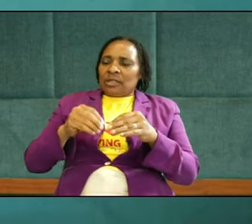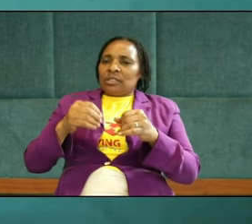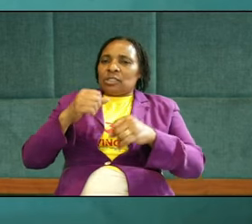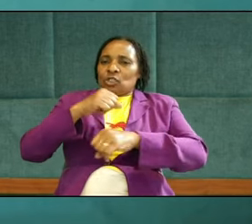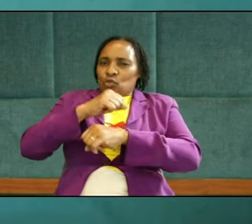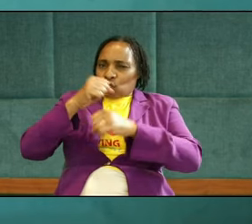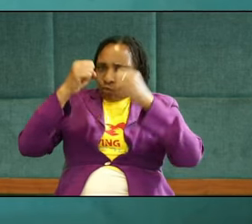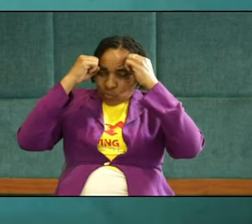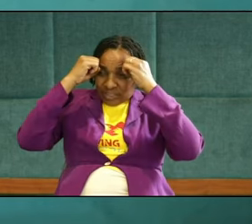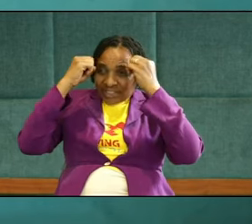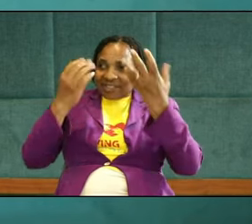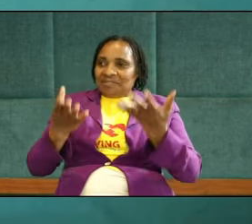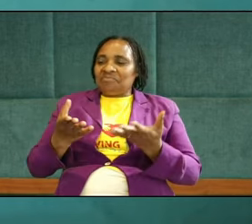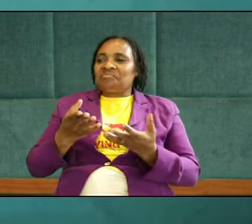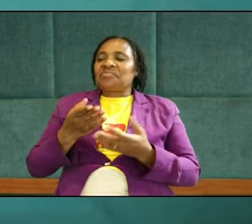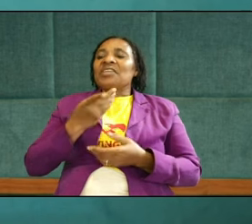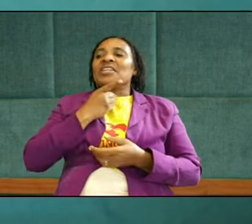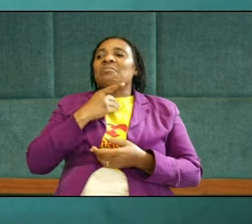students demand that